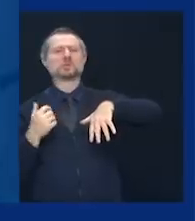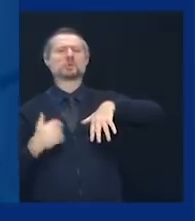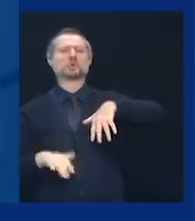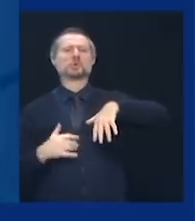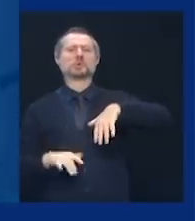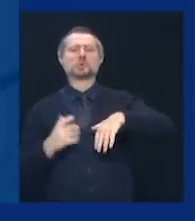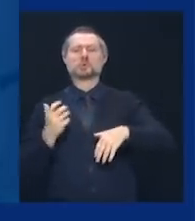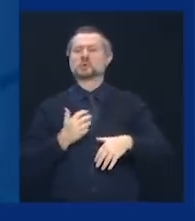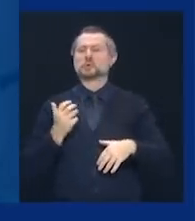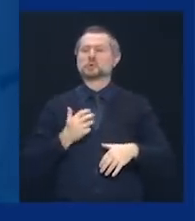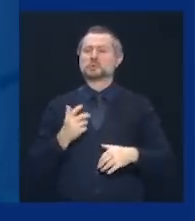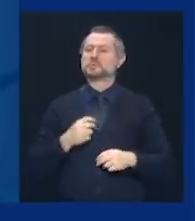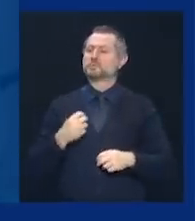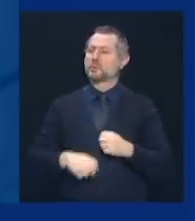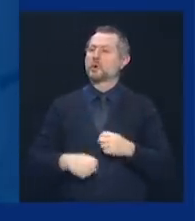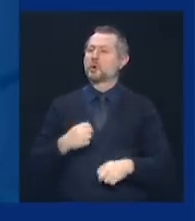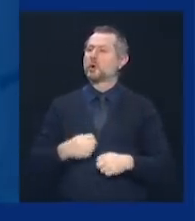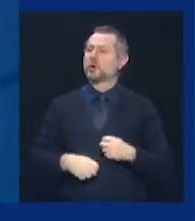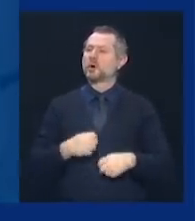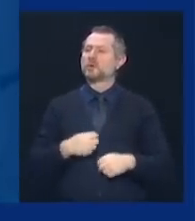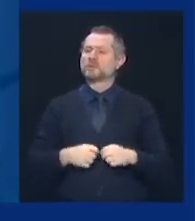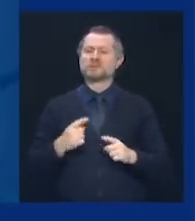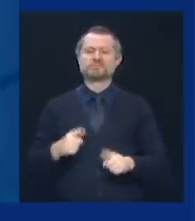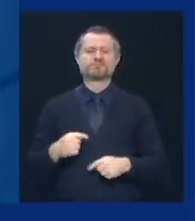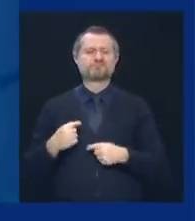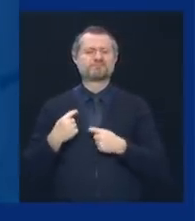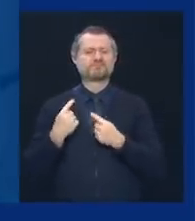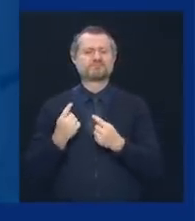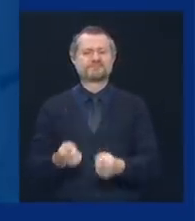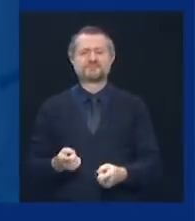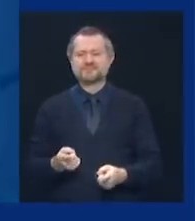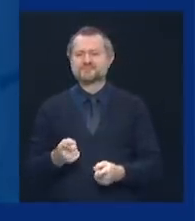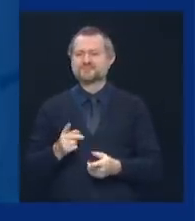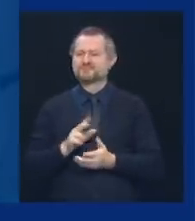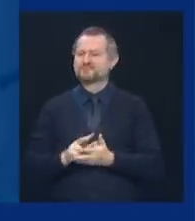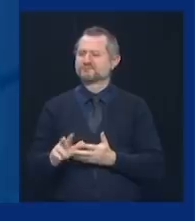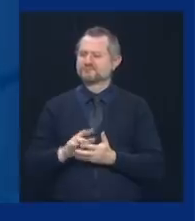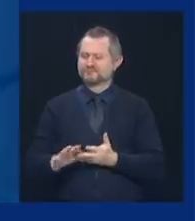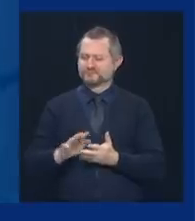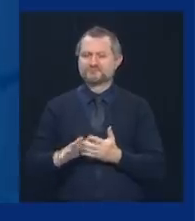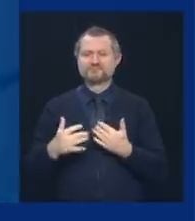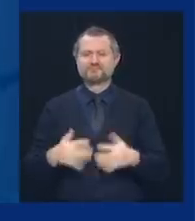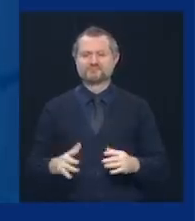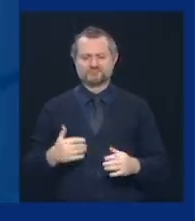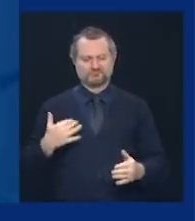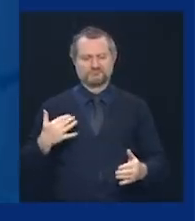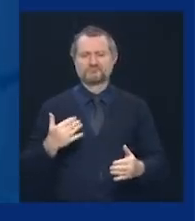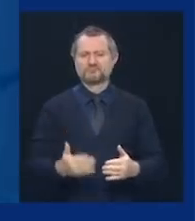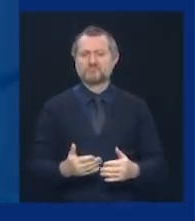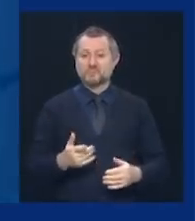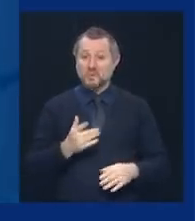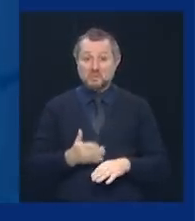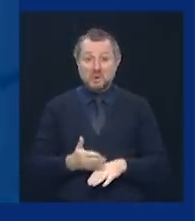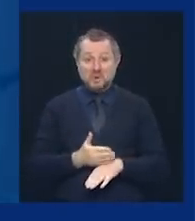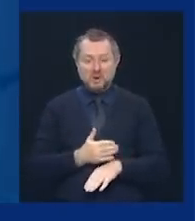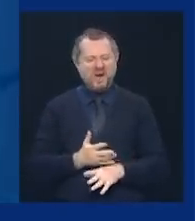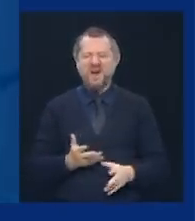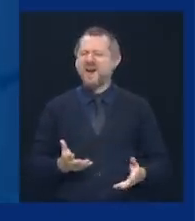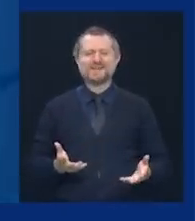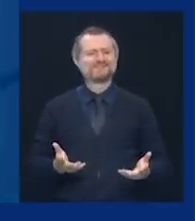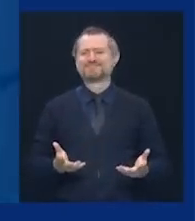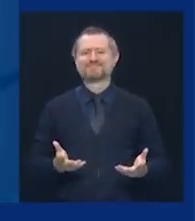problem for the past several weeks. It is not getting better. It's a